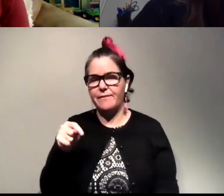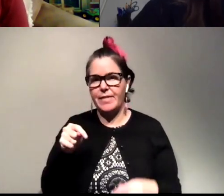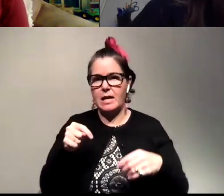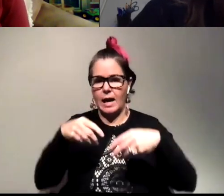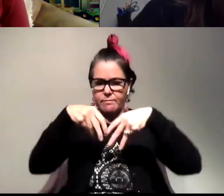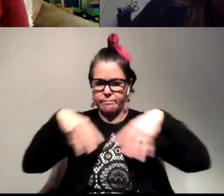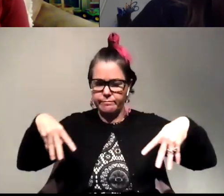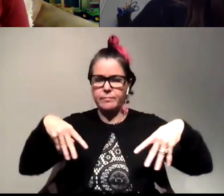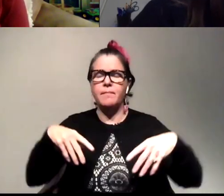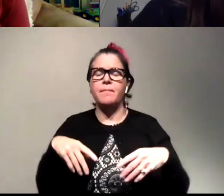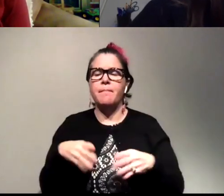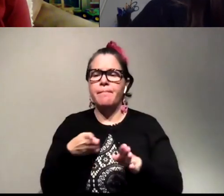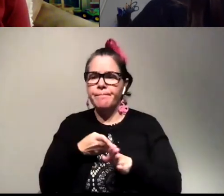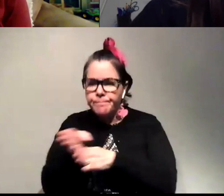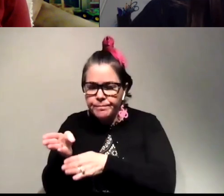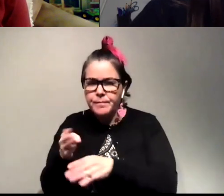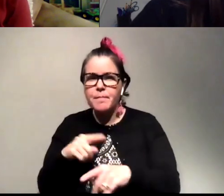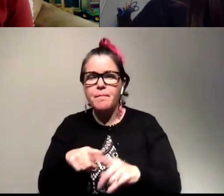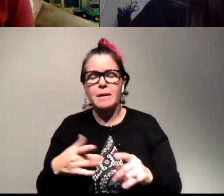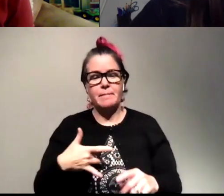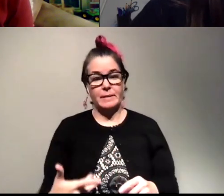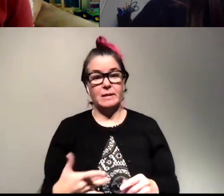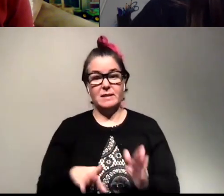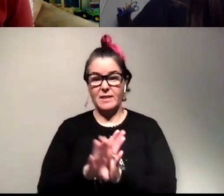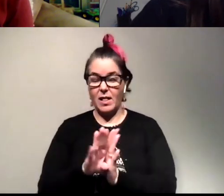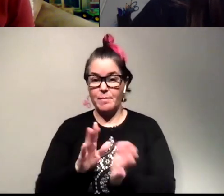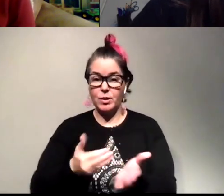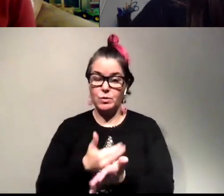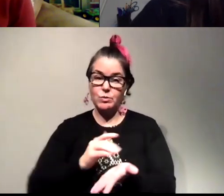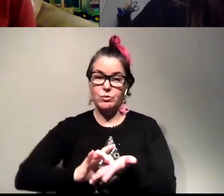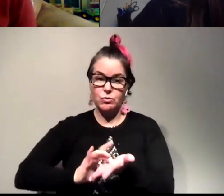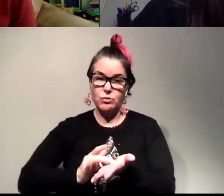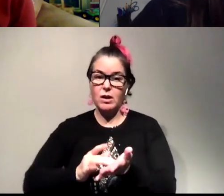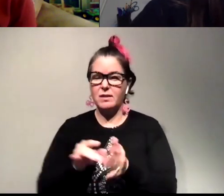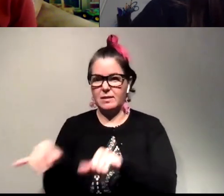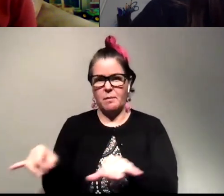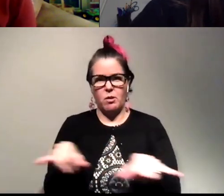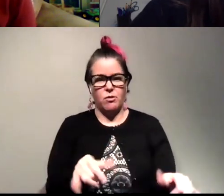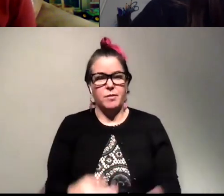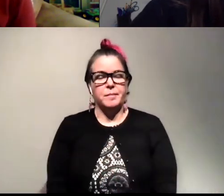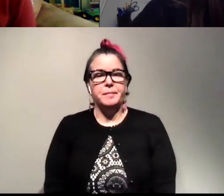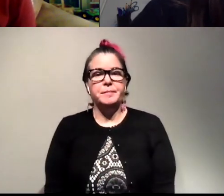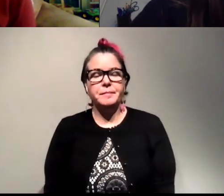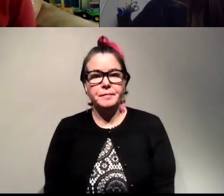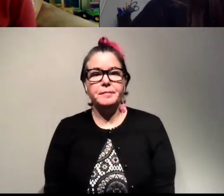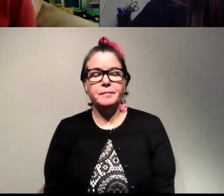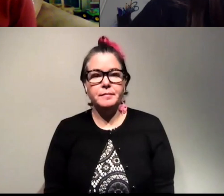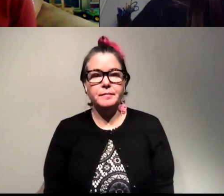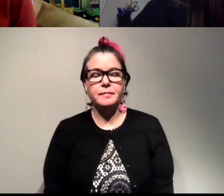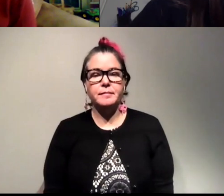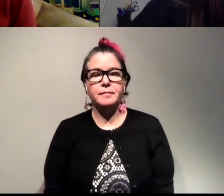but for the most part, the development of the drugs is very similar, especially for